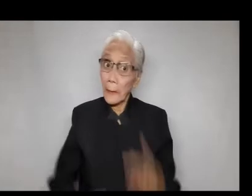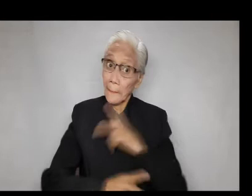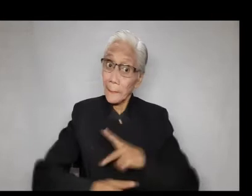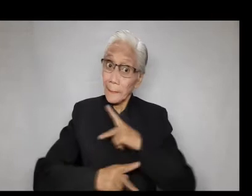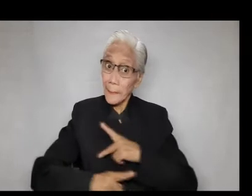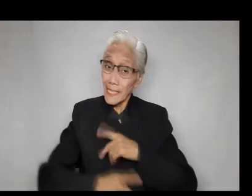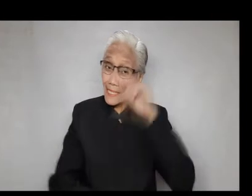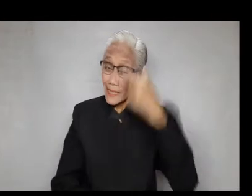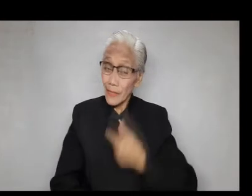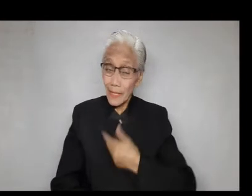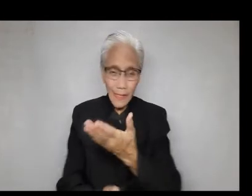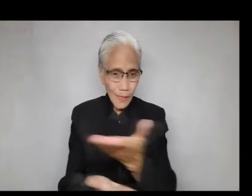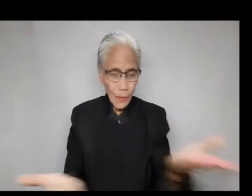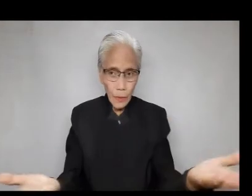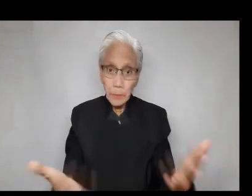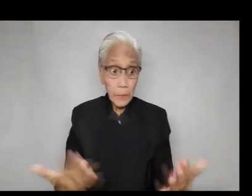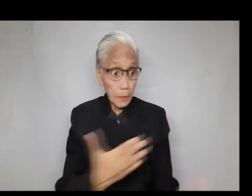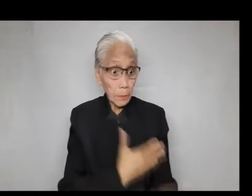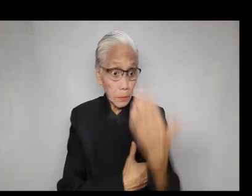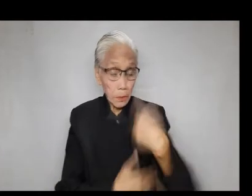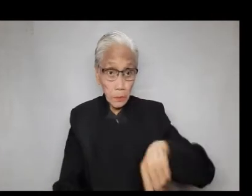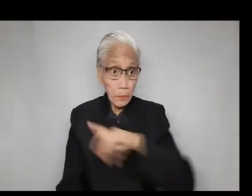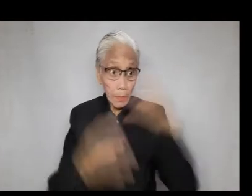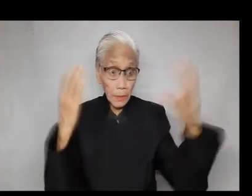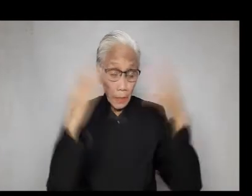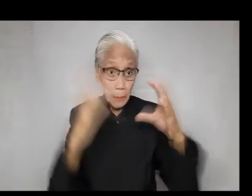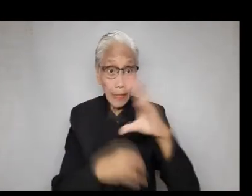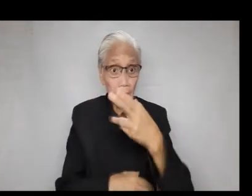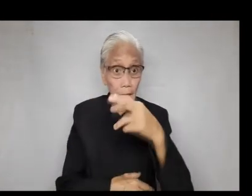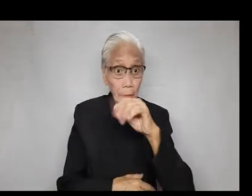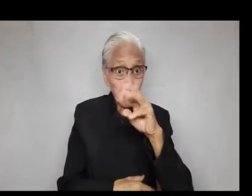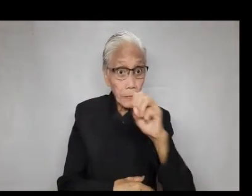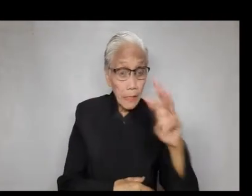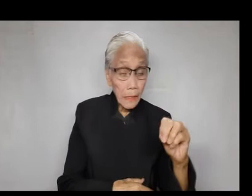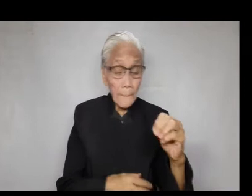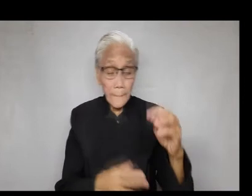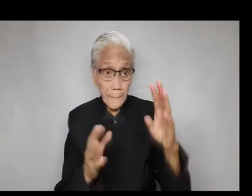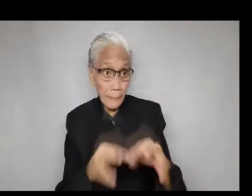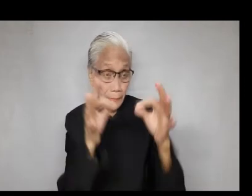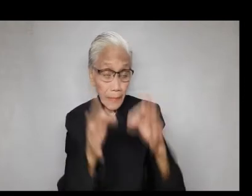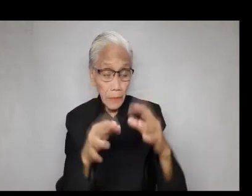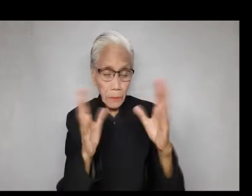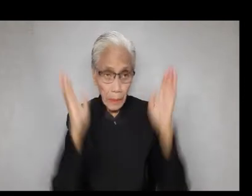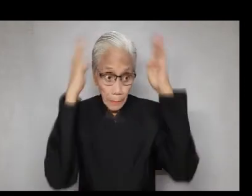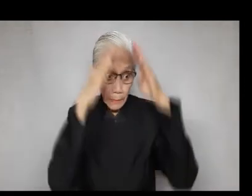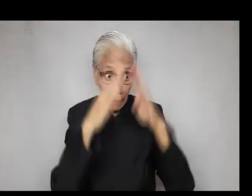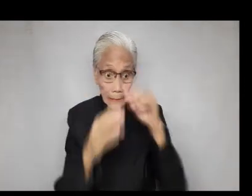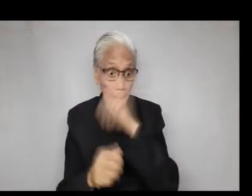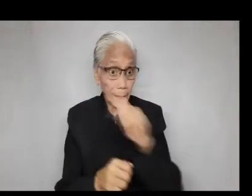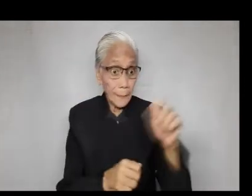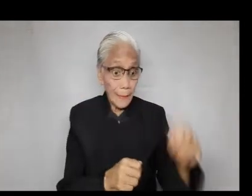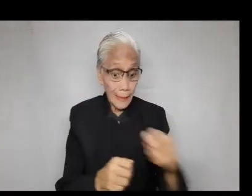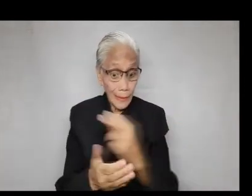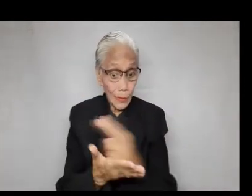Pleasant greetings to all. This morning we celebrated Chrism Mass when the bishop blessed the holy oils